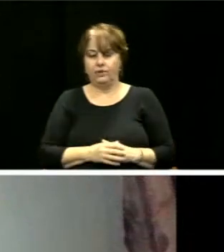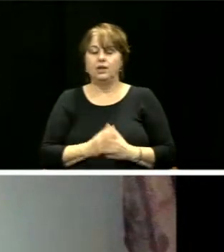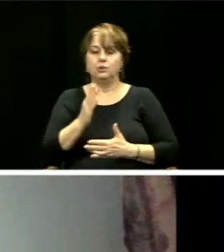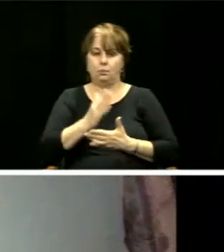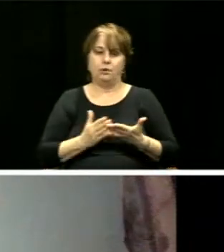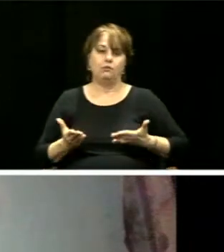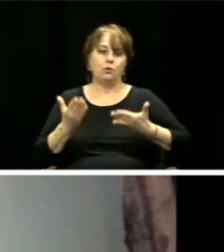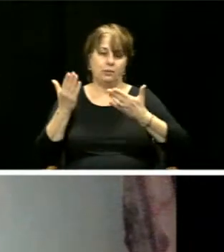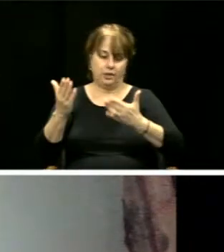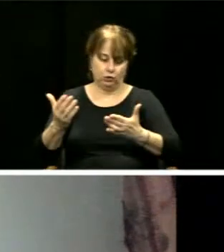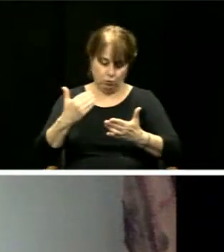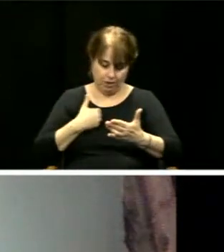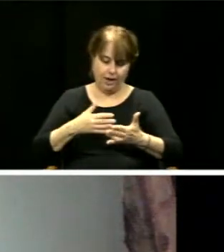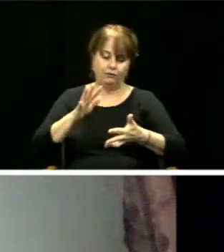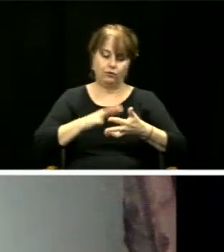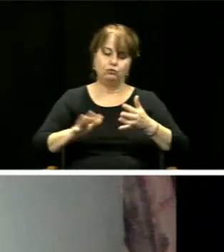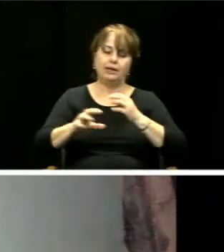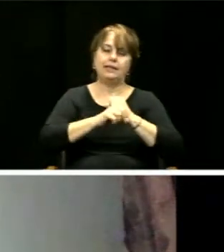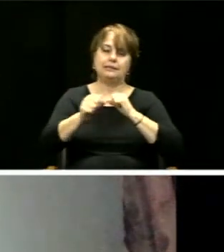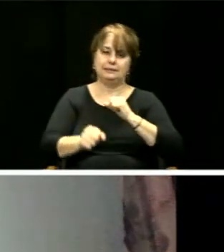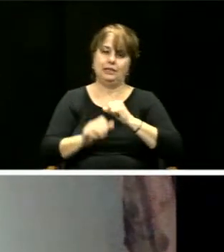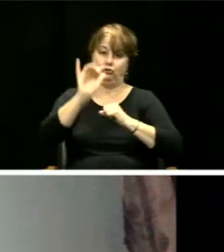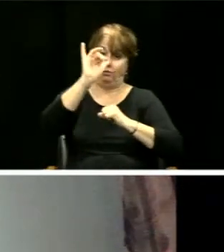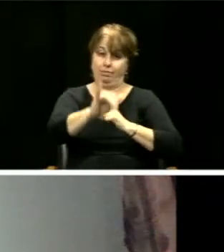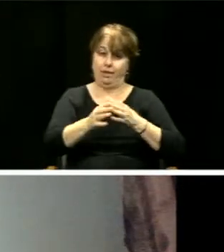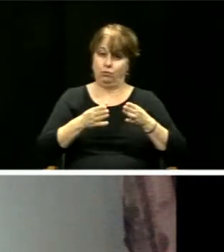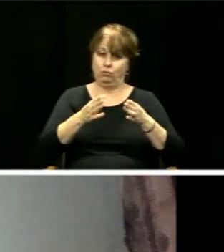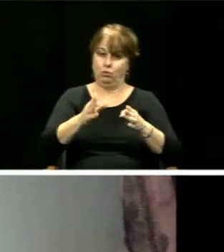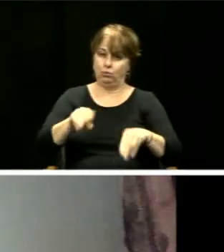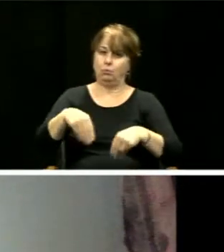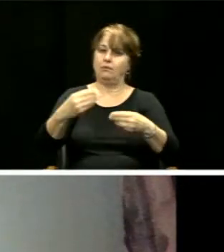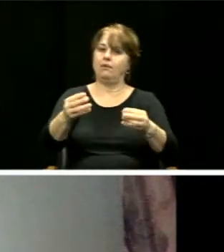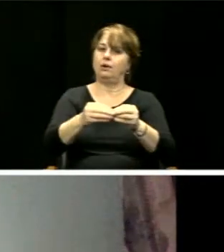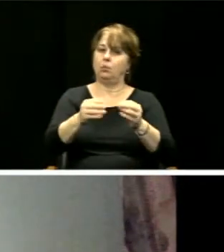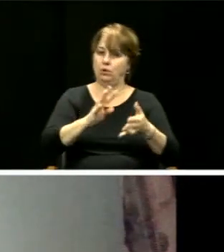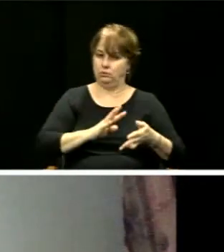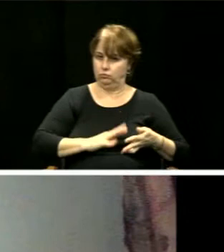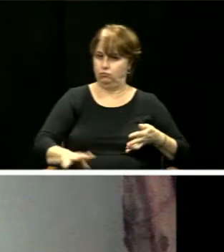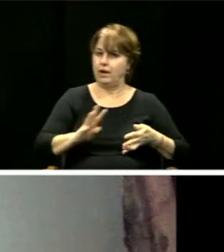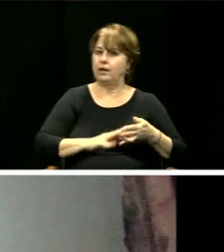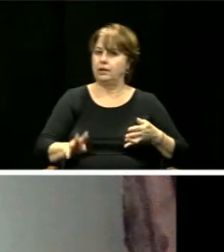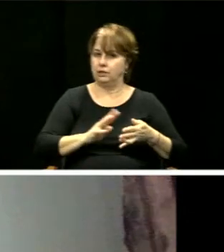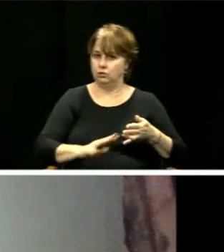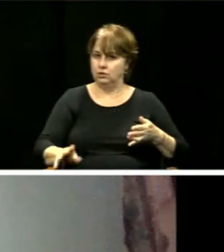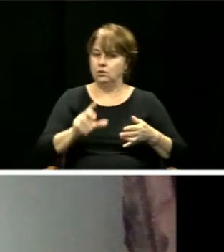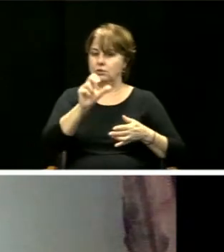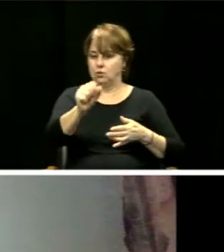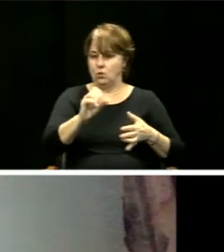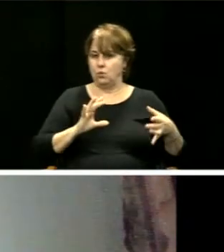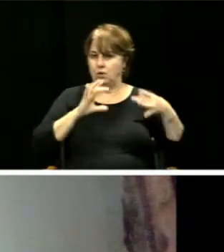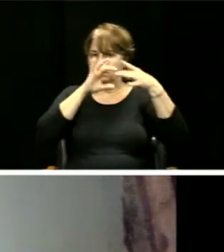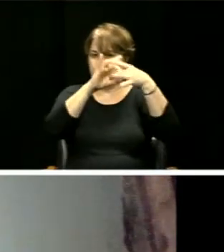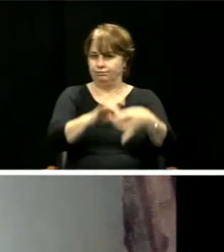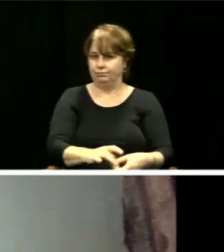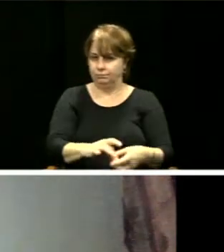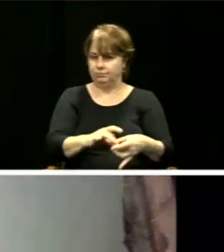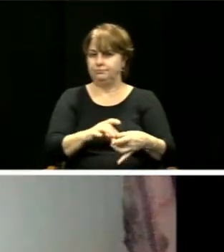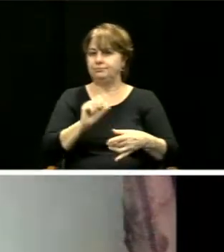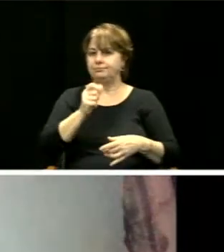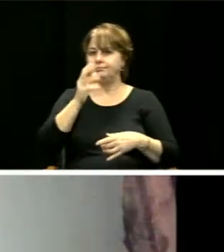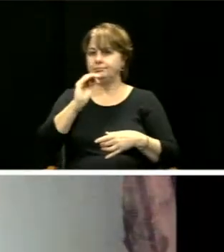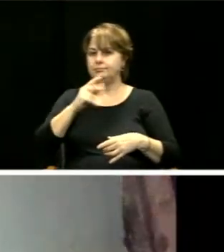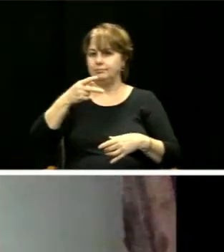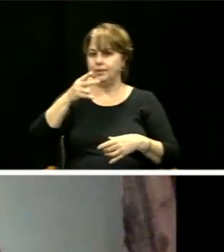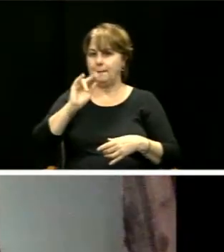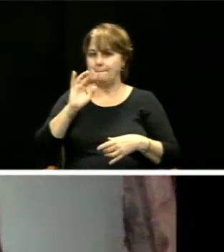have a drain extension on that road to provide you with drainage so that you can tie in your sump pumps if you need to. But also that does